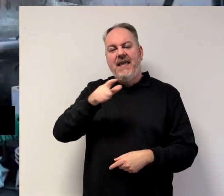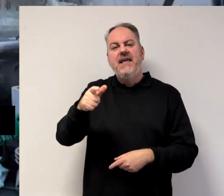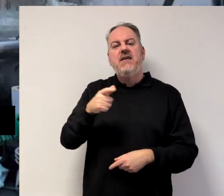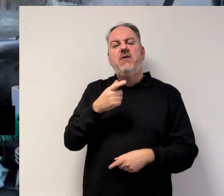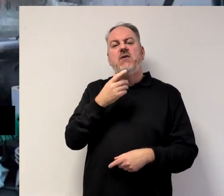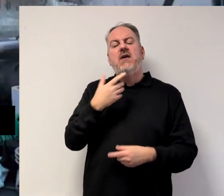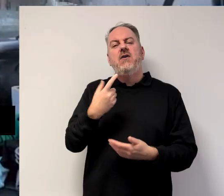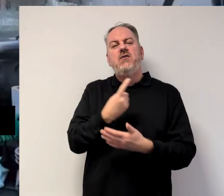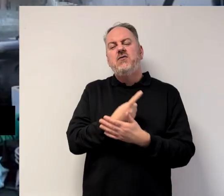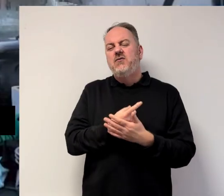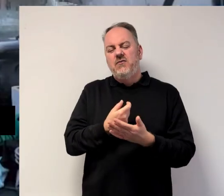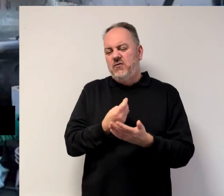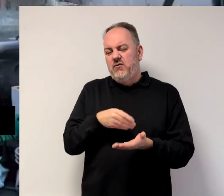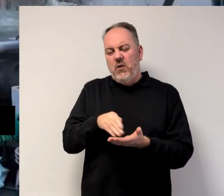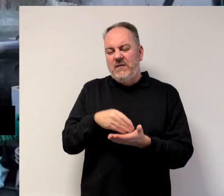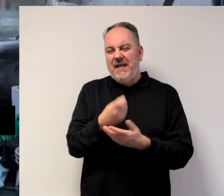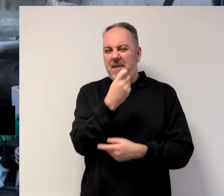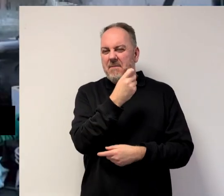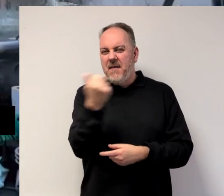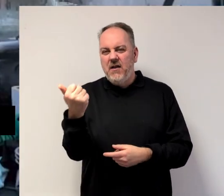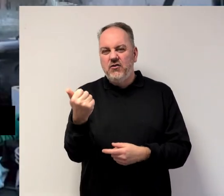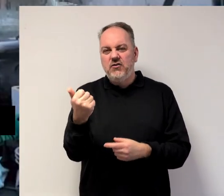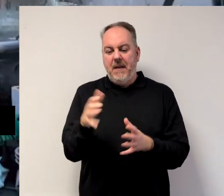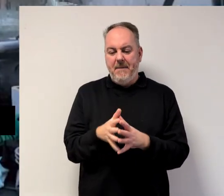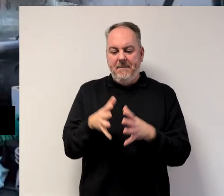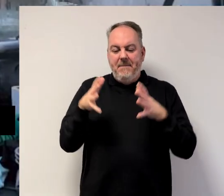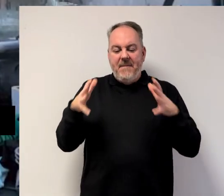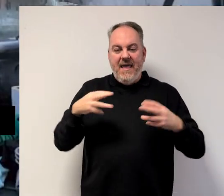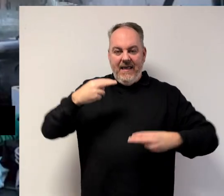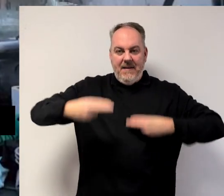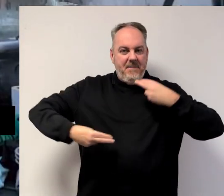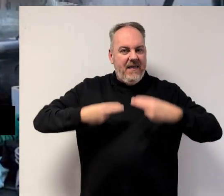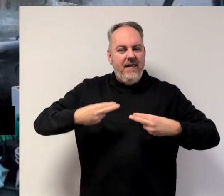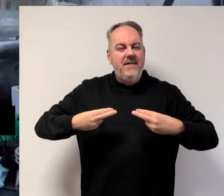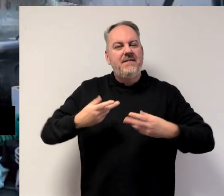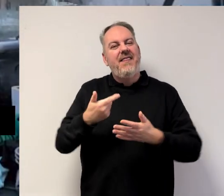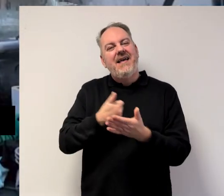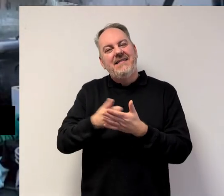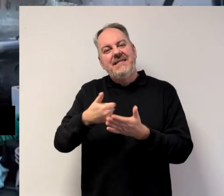main courses. They mostly sell things like toasties, like